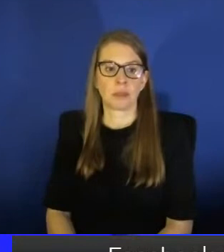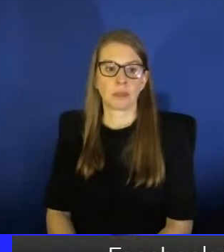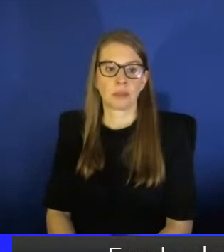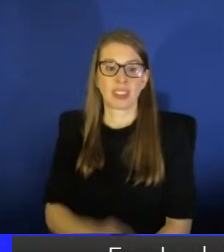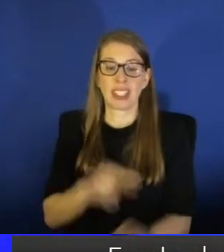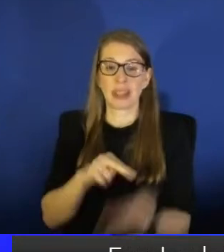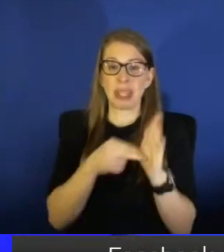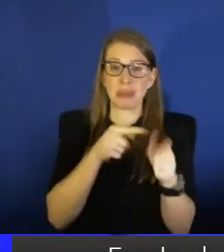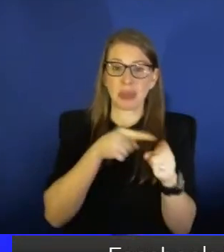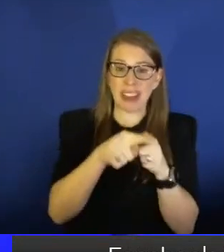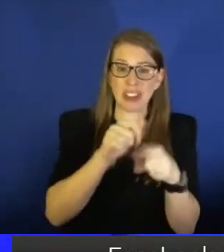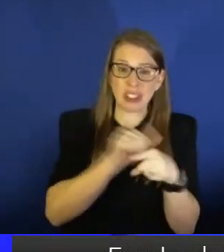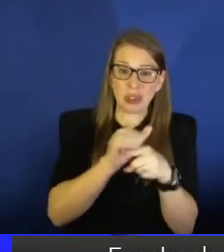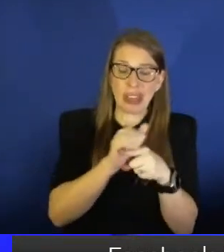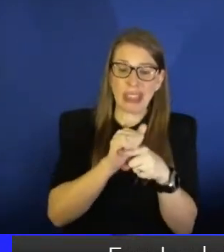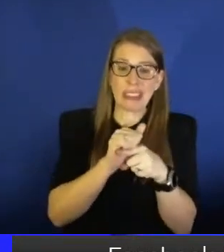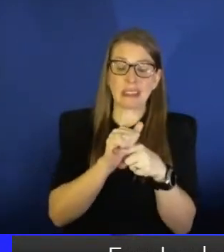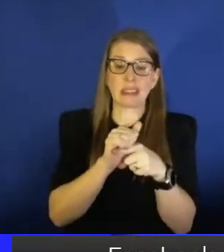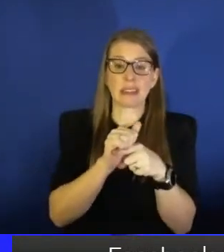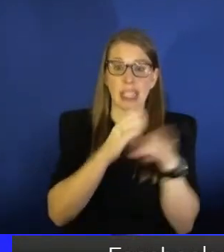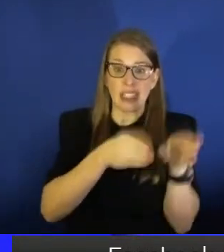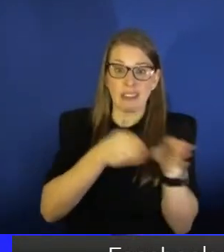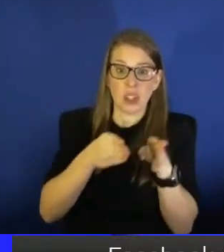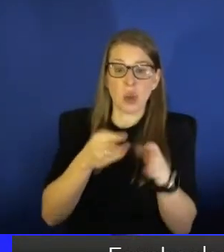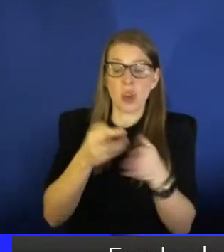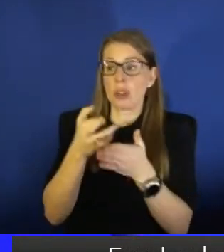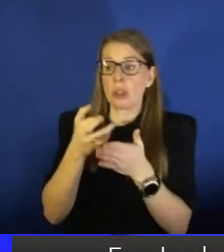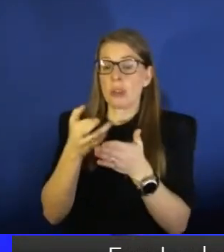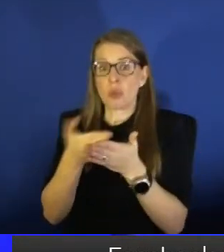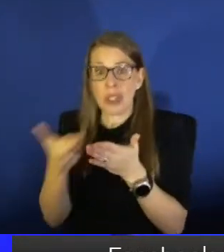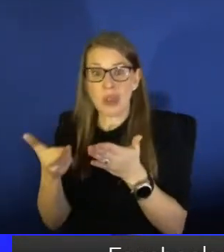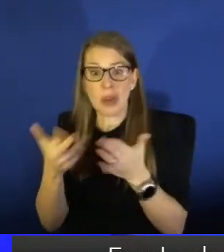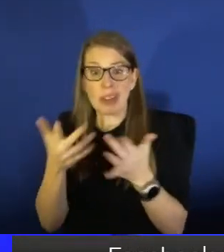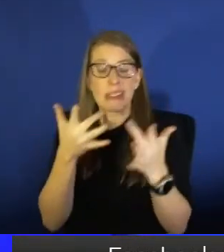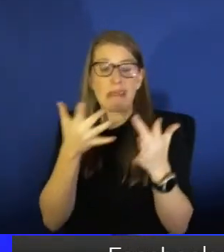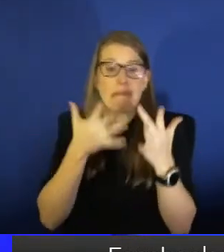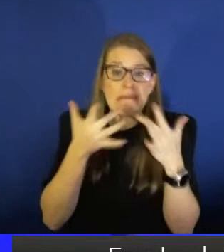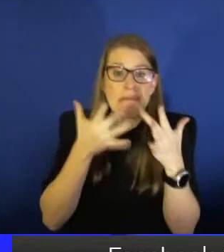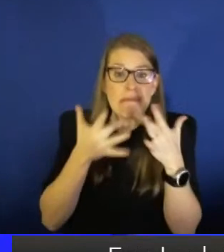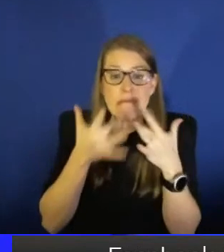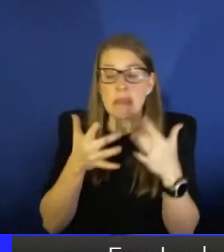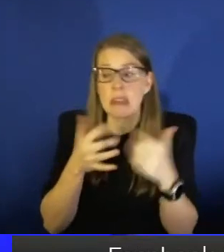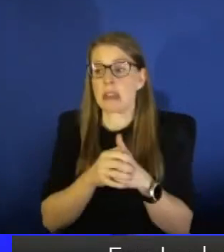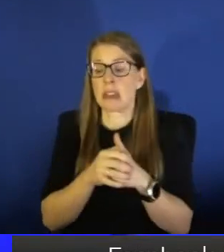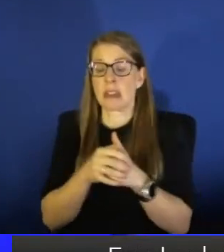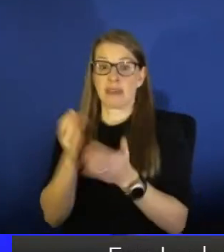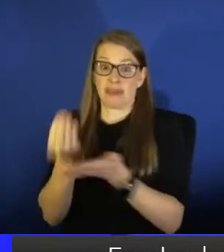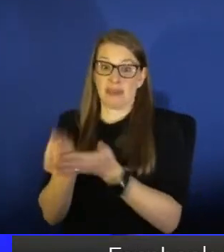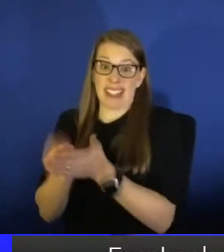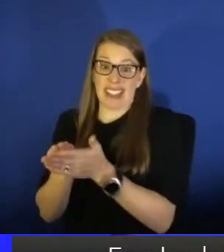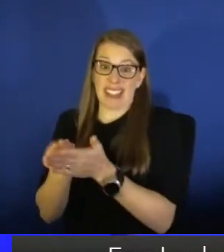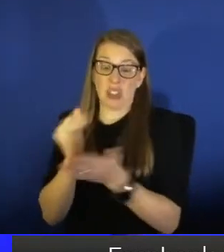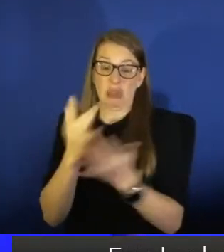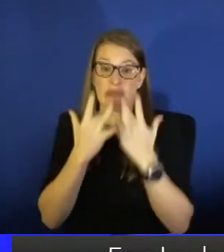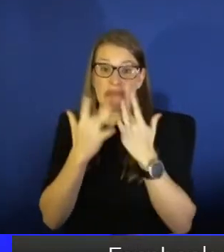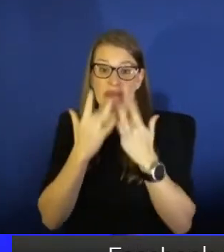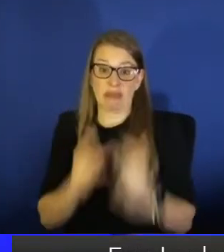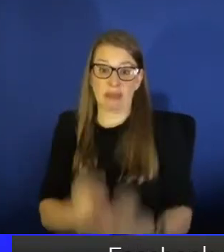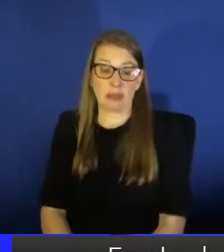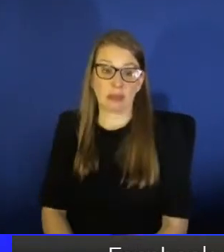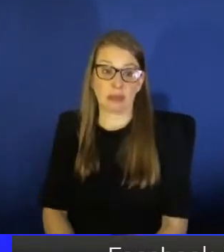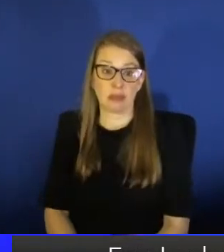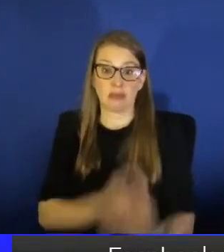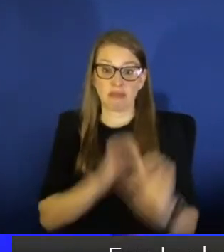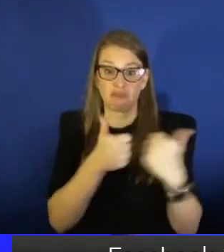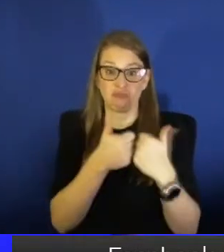trained individuals, resources across from not just individuals but funding. And so those challenges